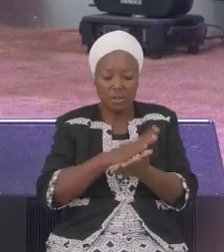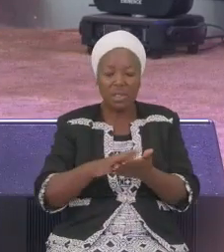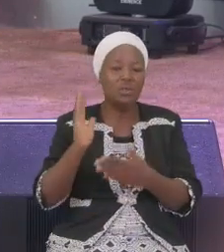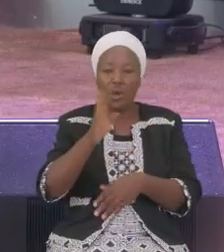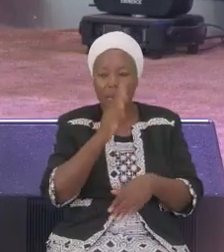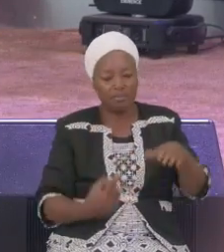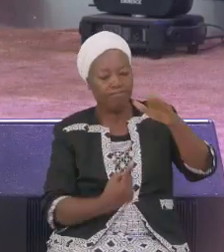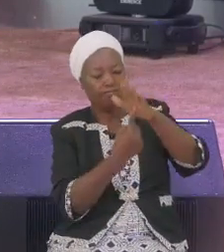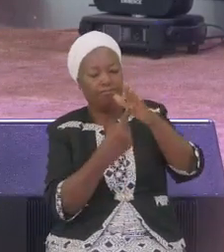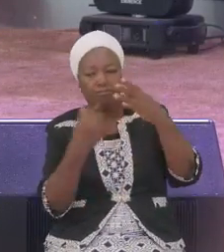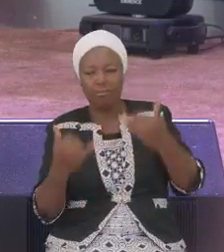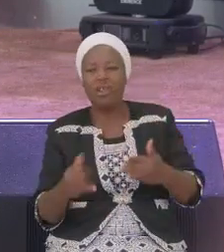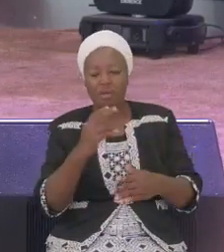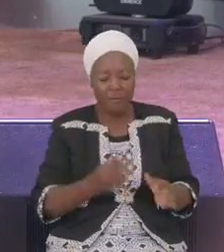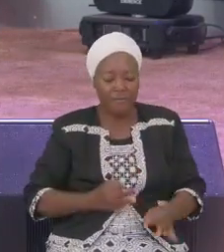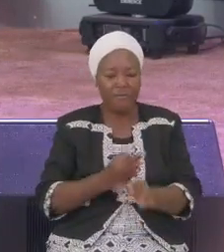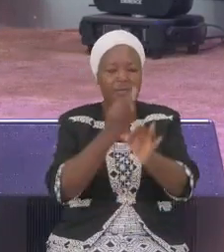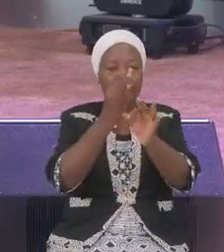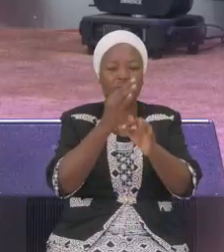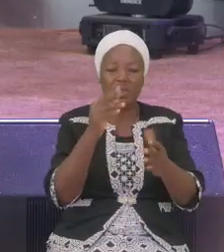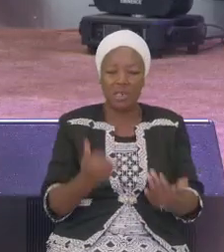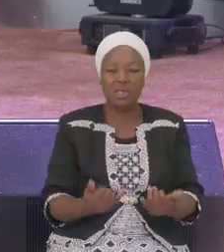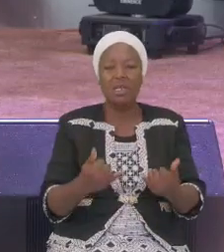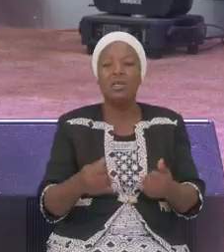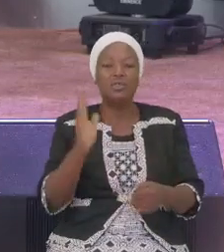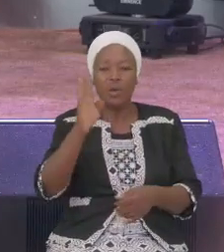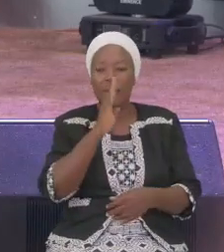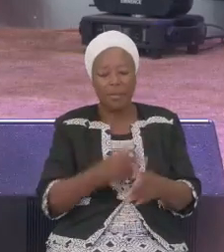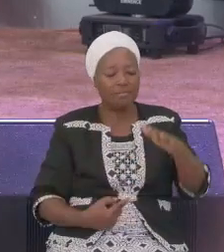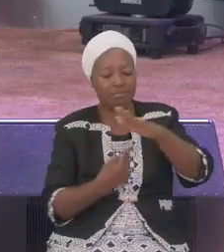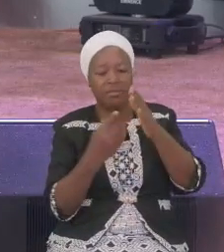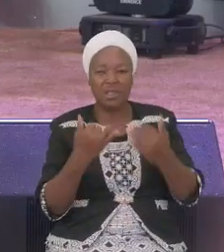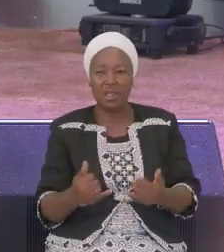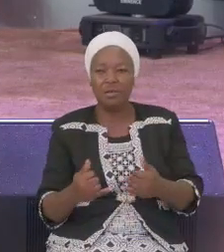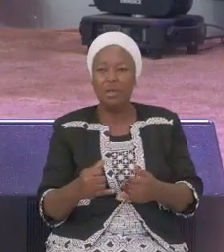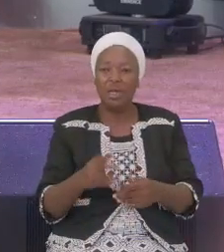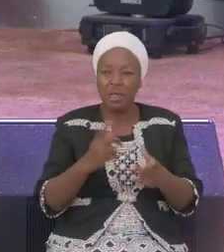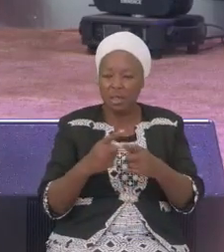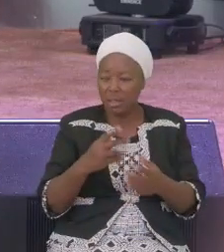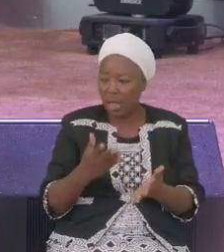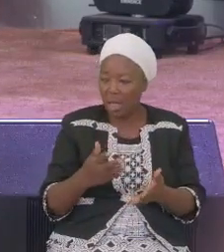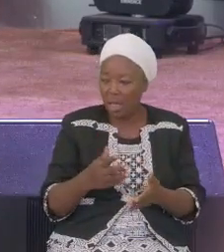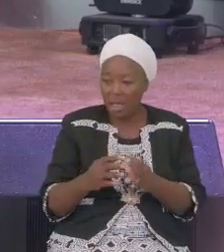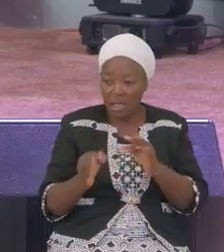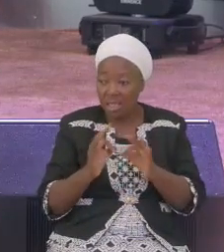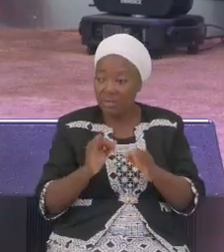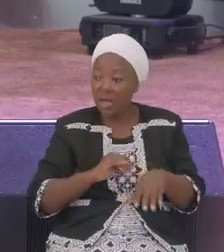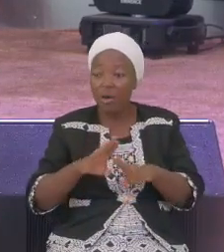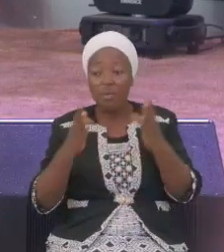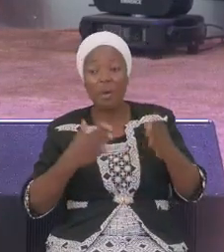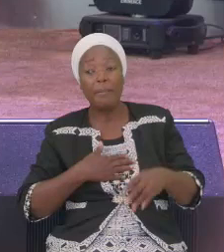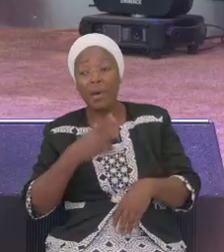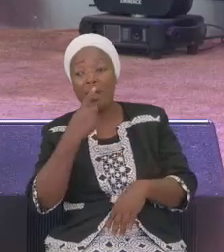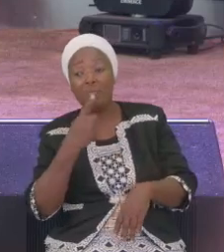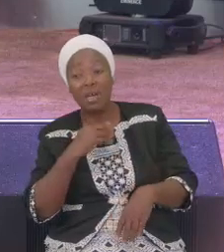faithfulness should be higher now. Your restitution, at that time you knew, now if I open my mouth and I confess